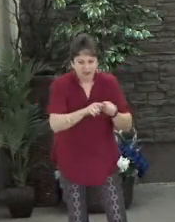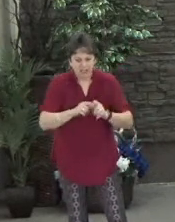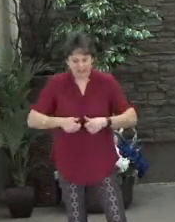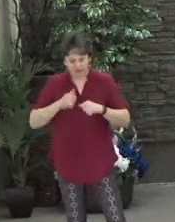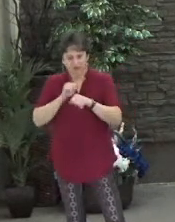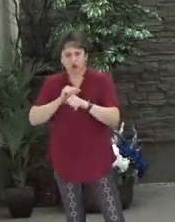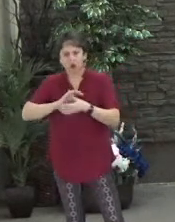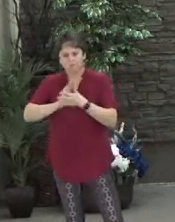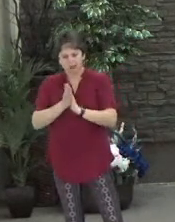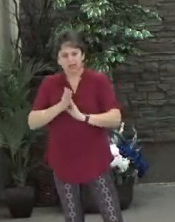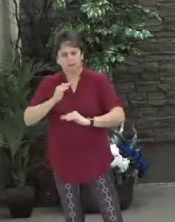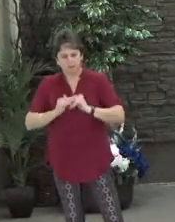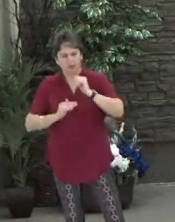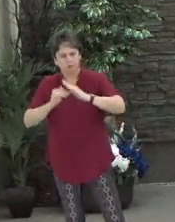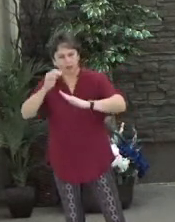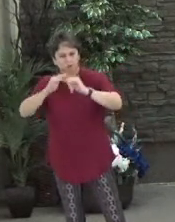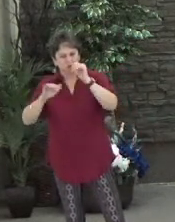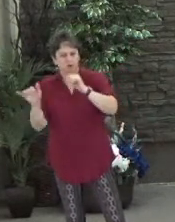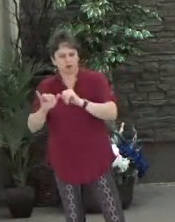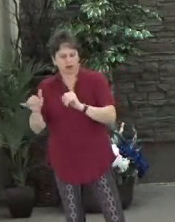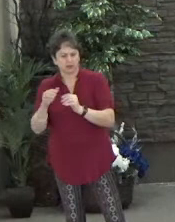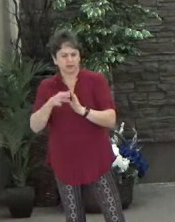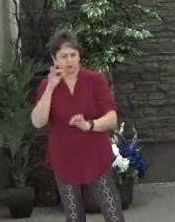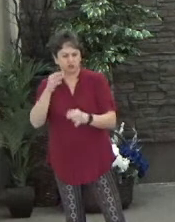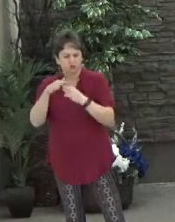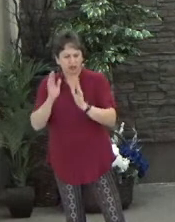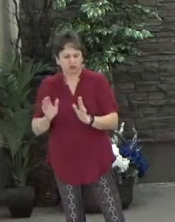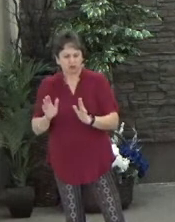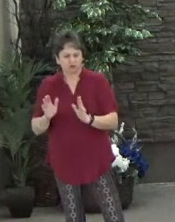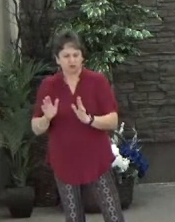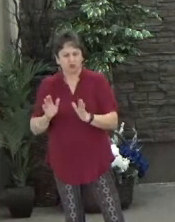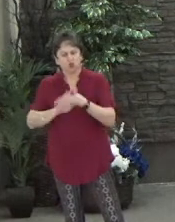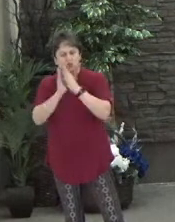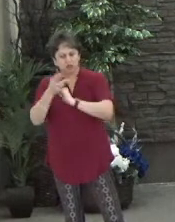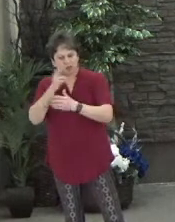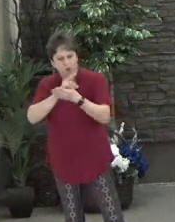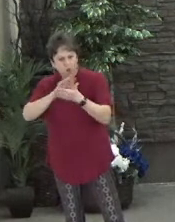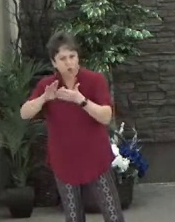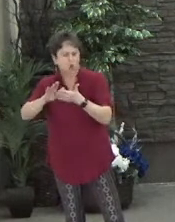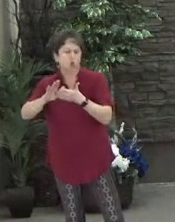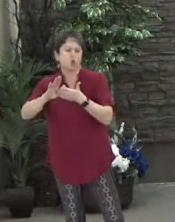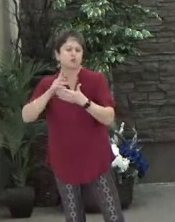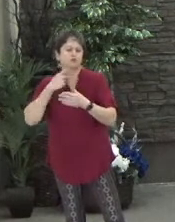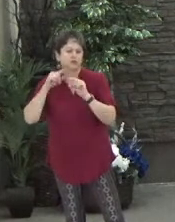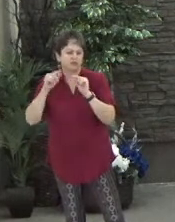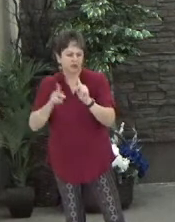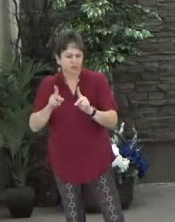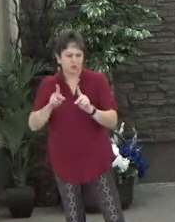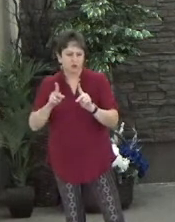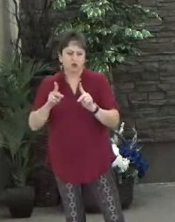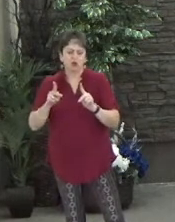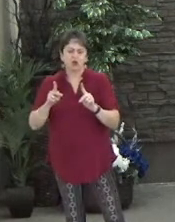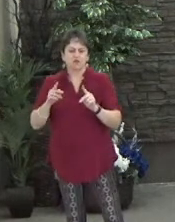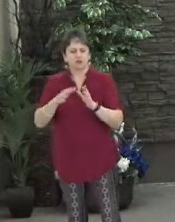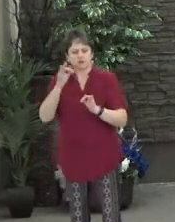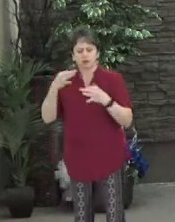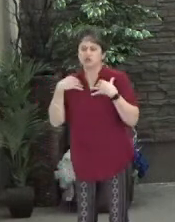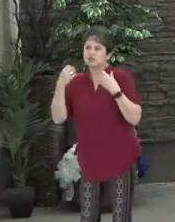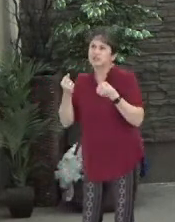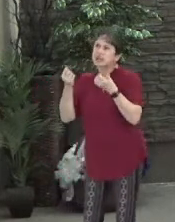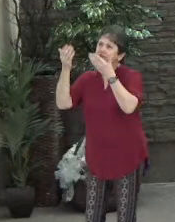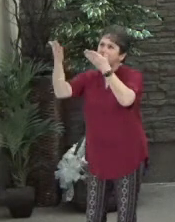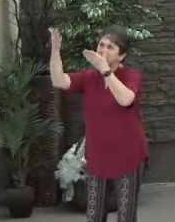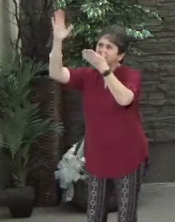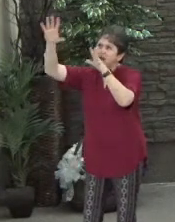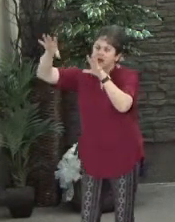are being built up as a spiritual house, to be a holy priesthood, to offer spiritual sacrifices